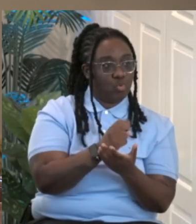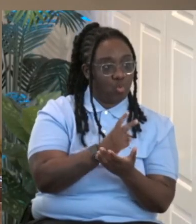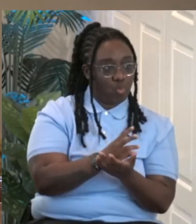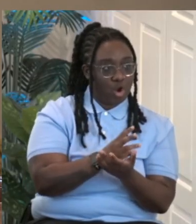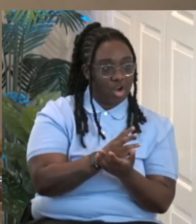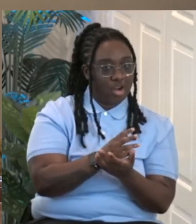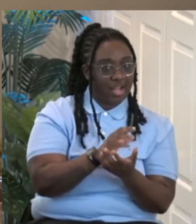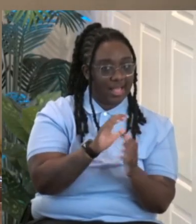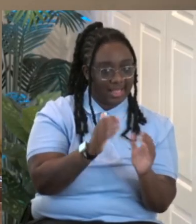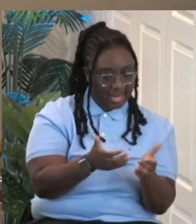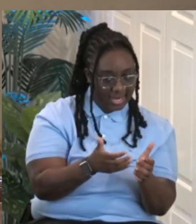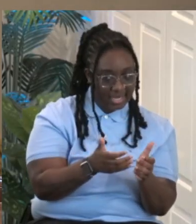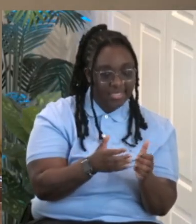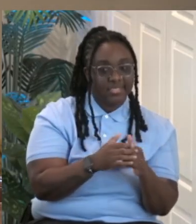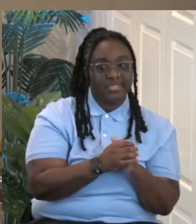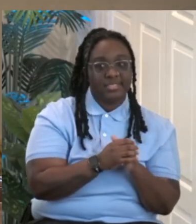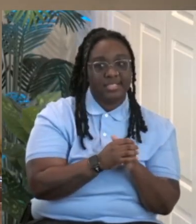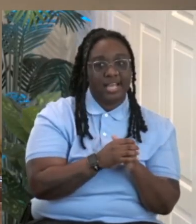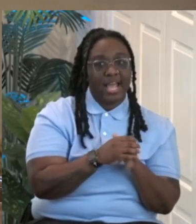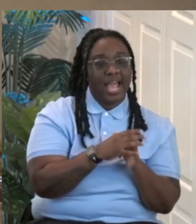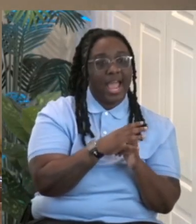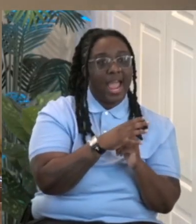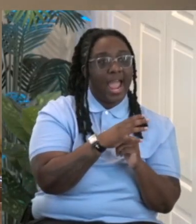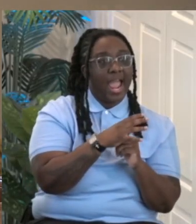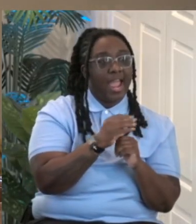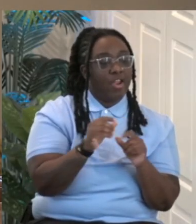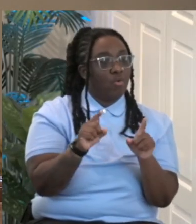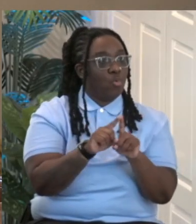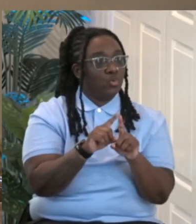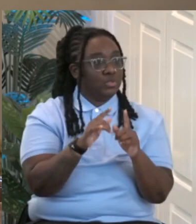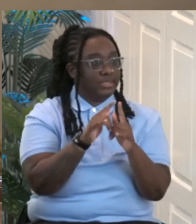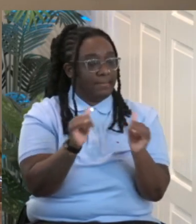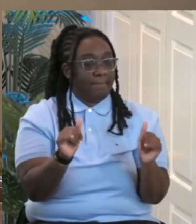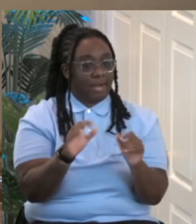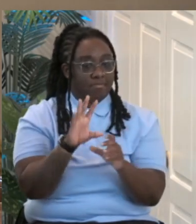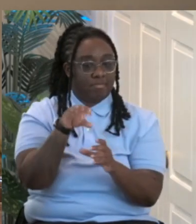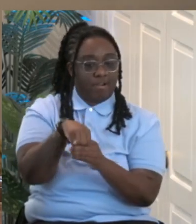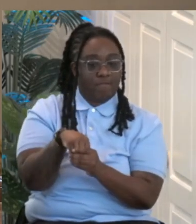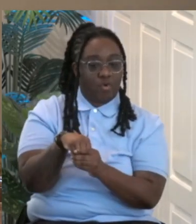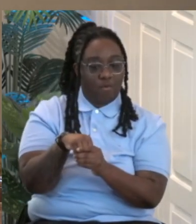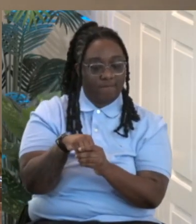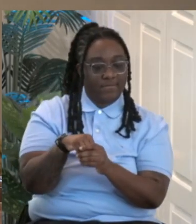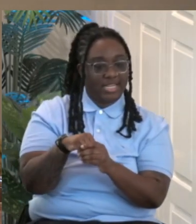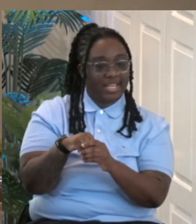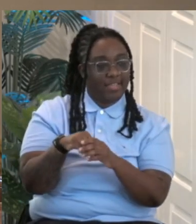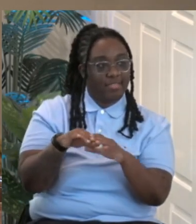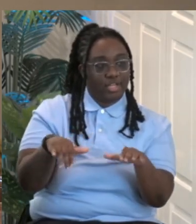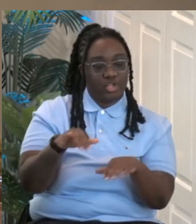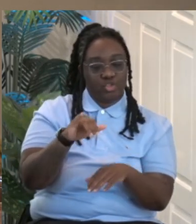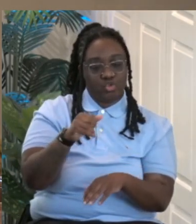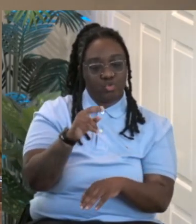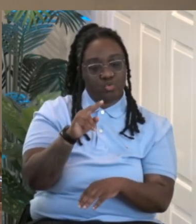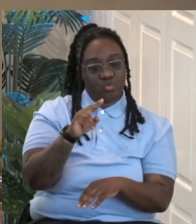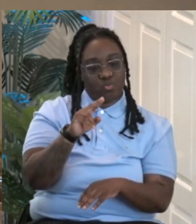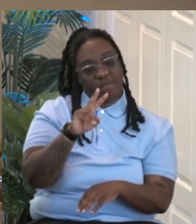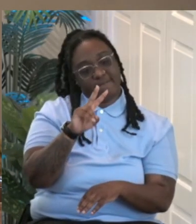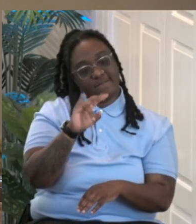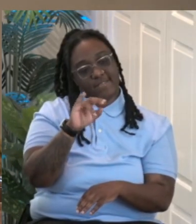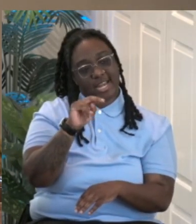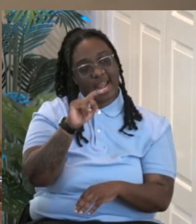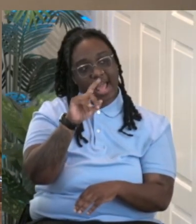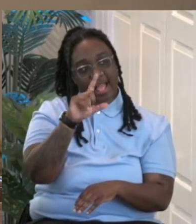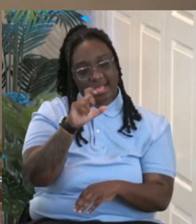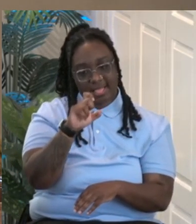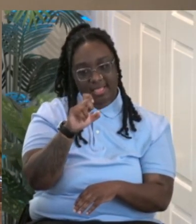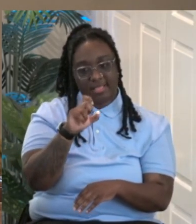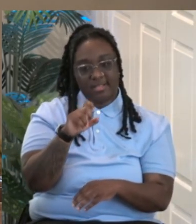doing my placement at the Juvenile Bureau, and the people there said, we can give you a job right now. You're doing a great job. We want you